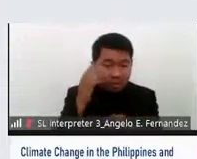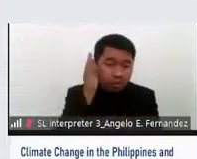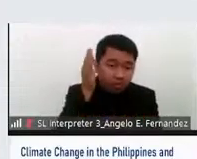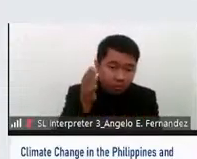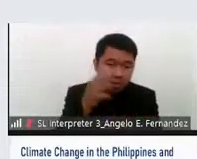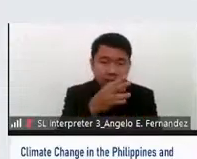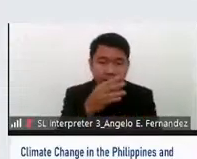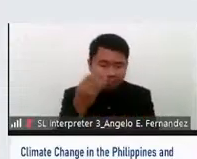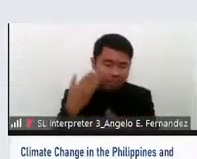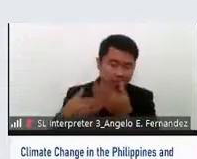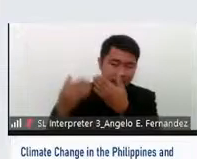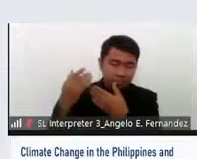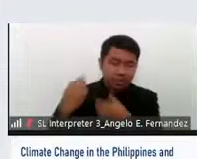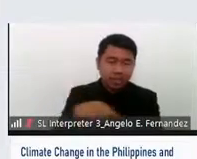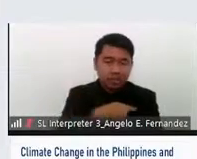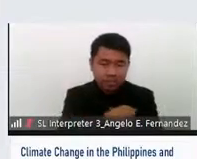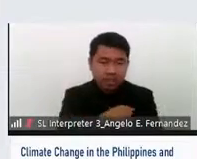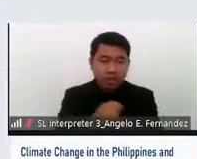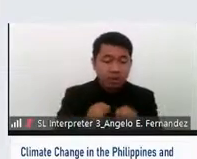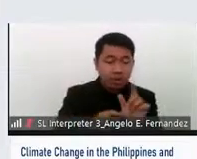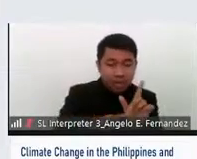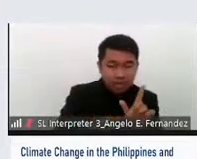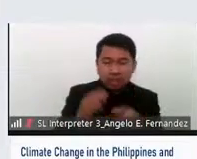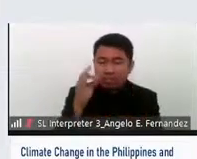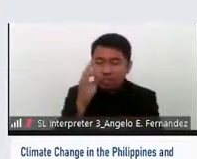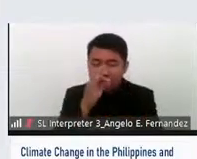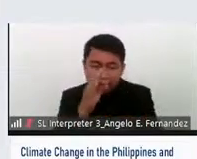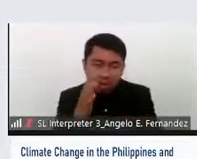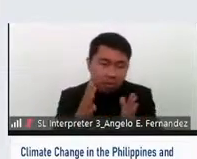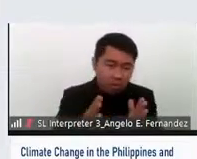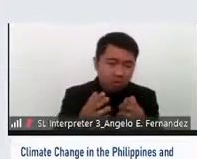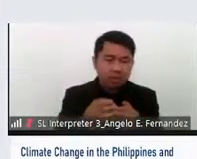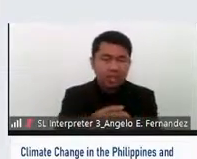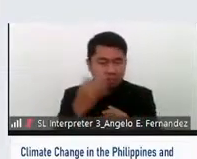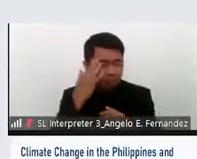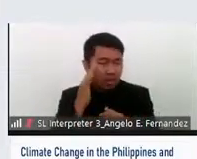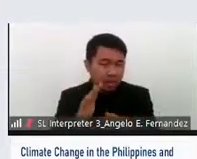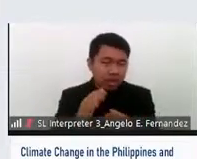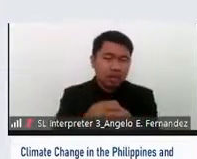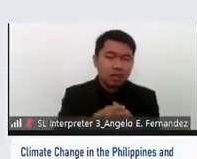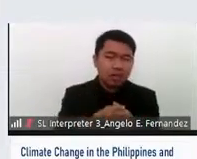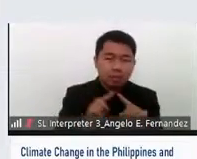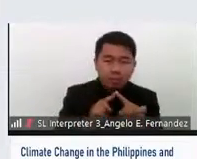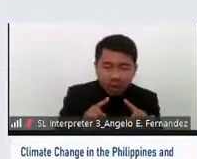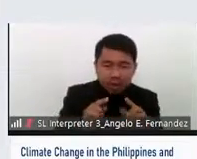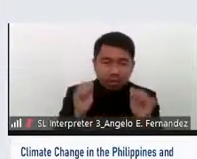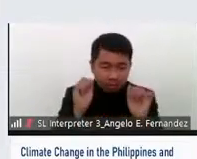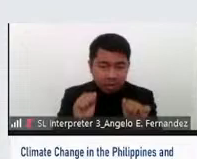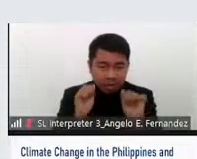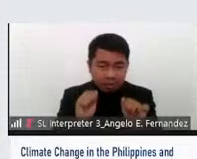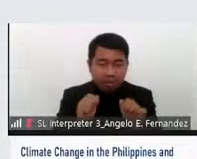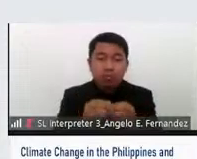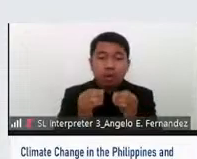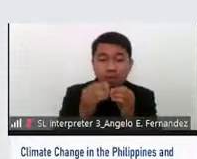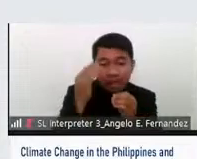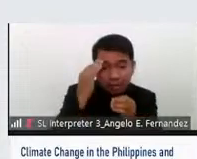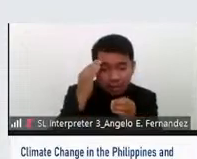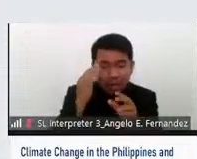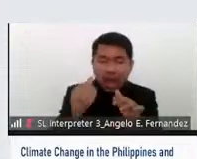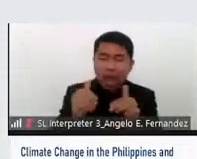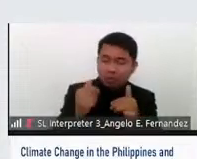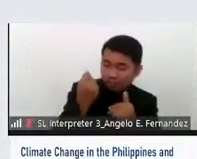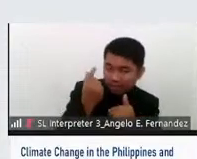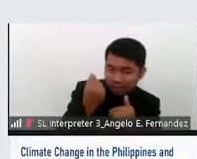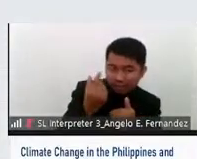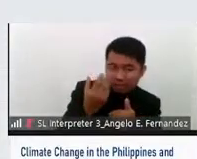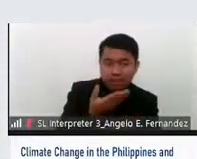The original ancient Filipino is still largely unknown, but perhaps can be known within the context of our understanding of past climate change